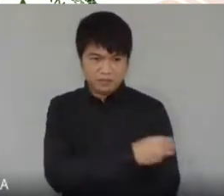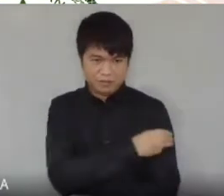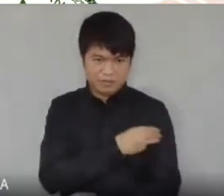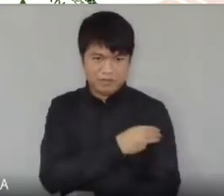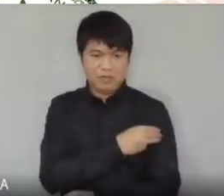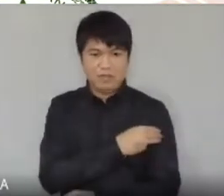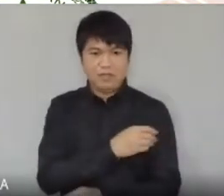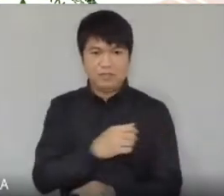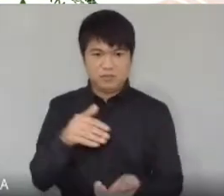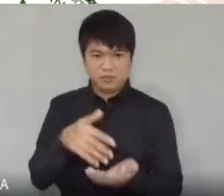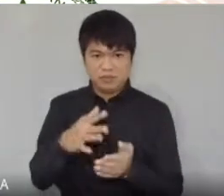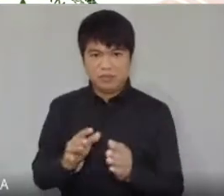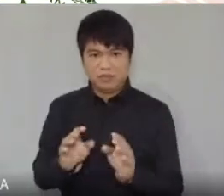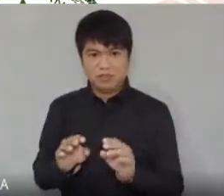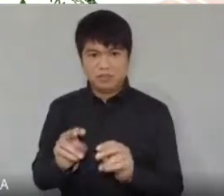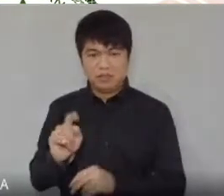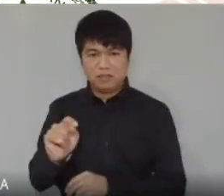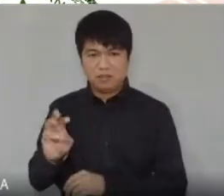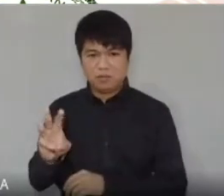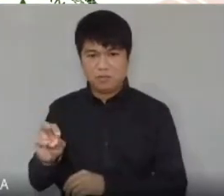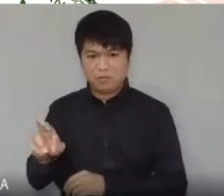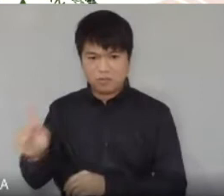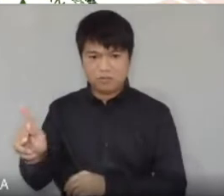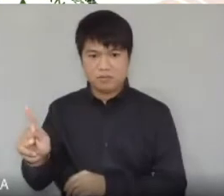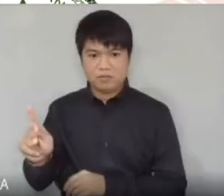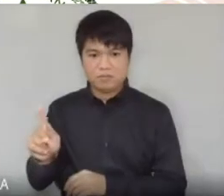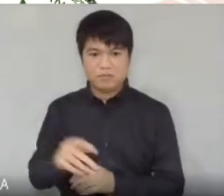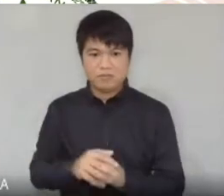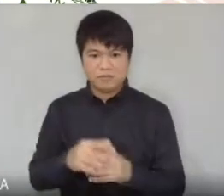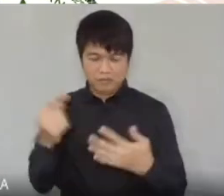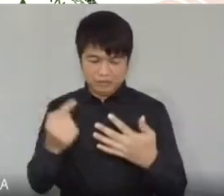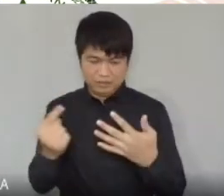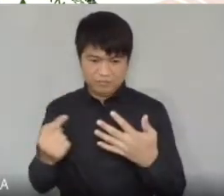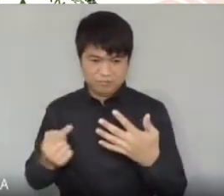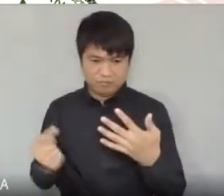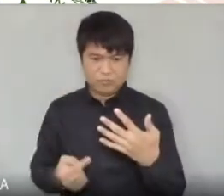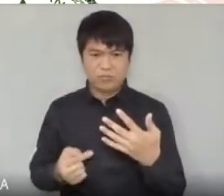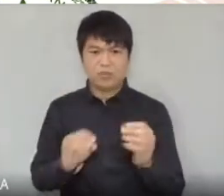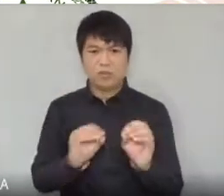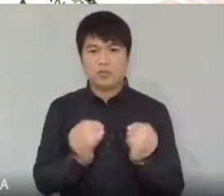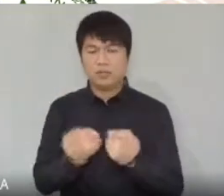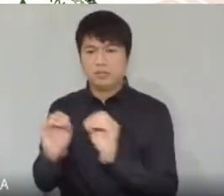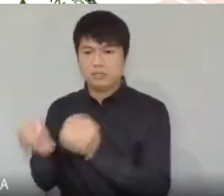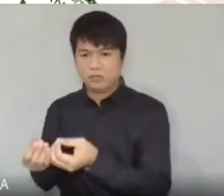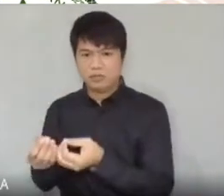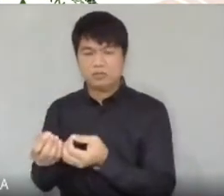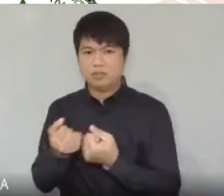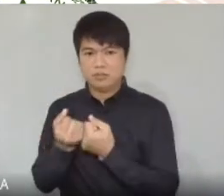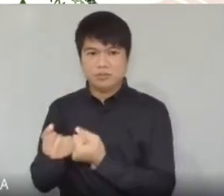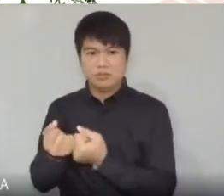Emilio Aguinaldo College School of Medicine, the Ateneo School of Medicine and Public Health Student Council, the Bicol